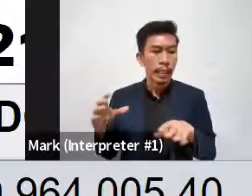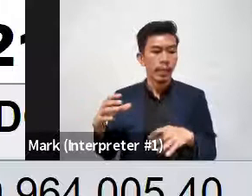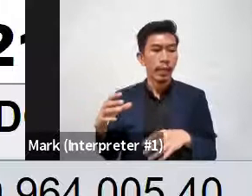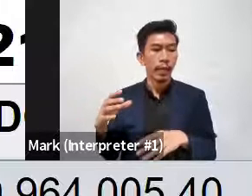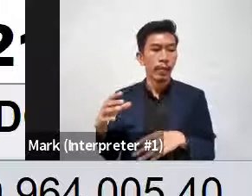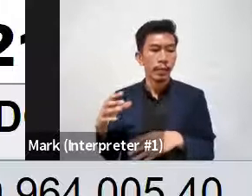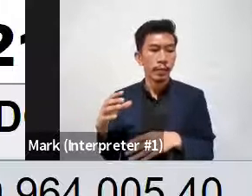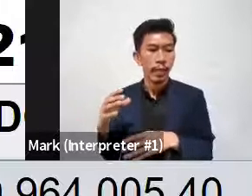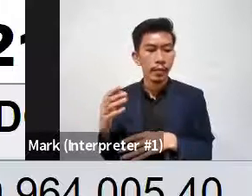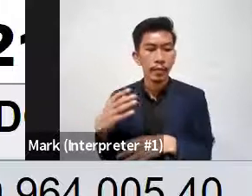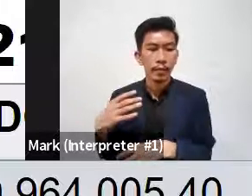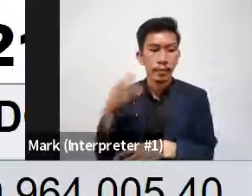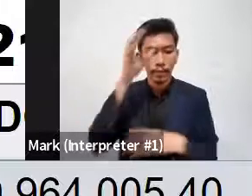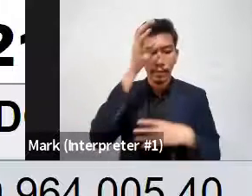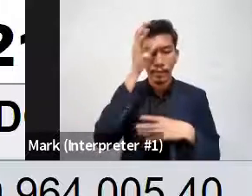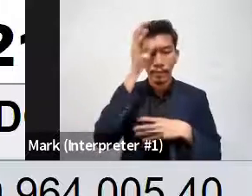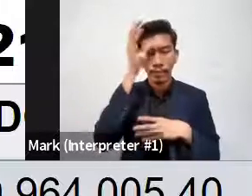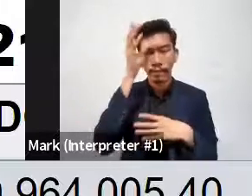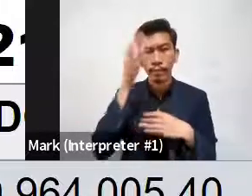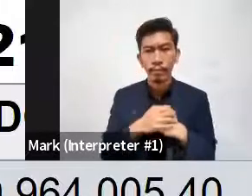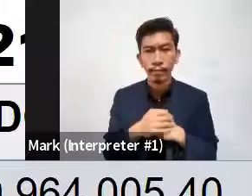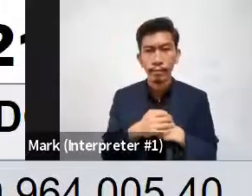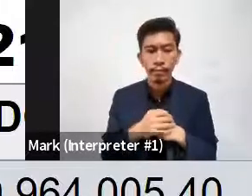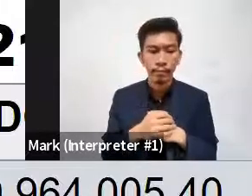budget, the more patients that we are going to help.